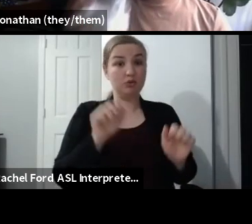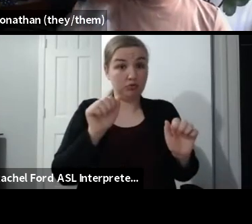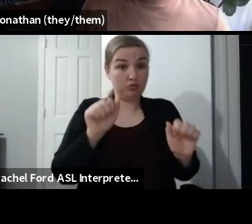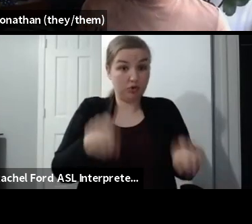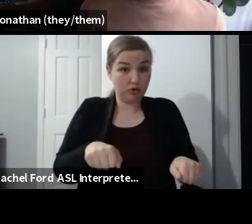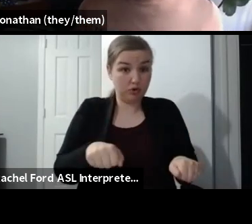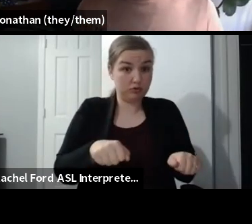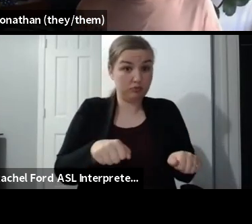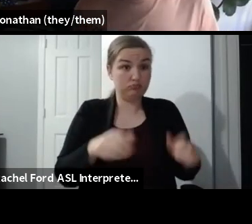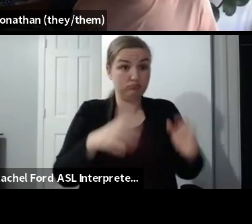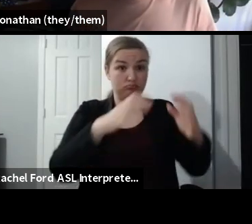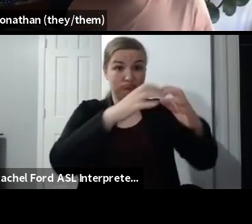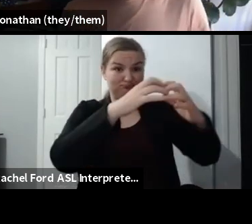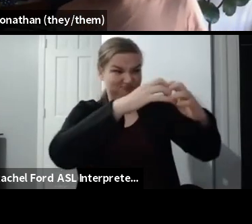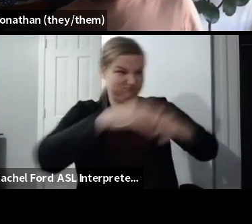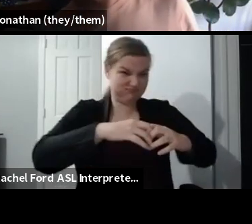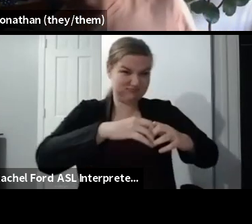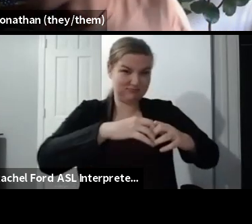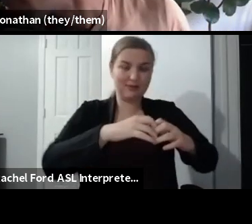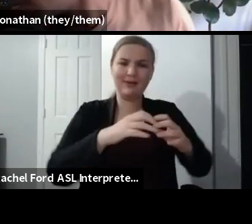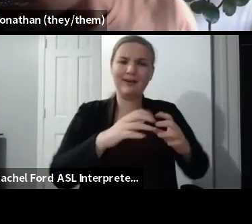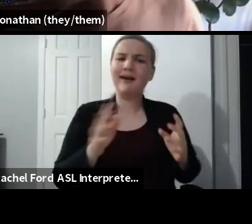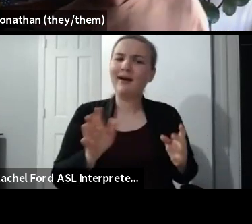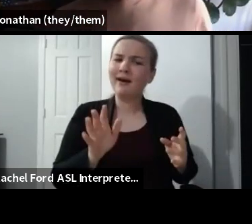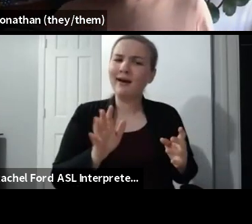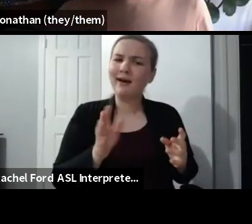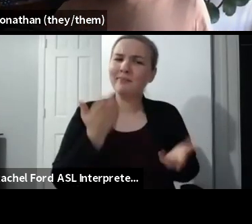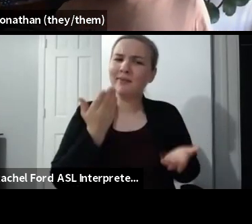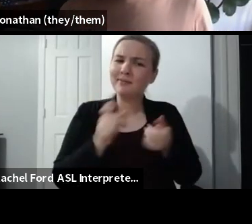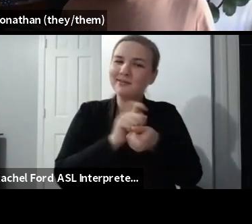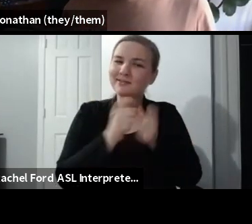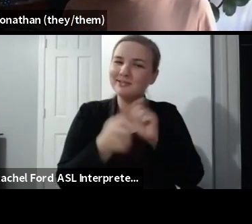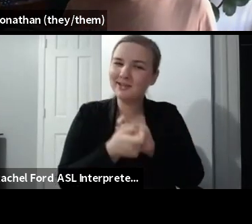way is not the way to move forward, but to,